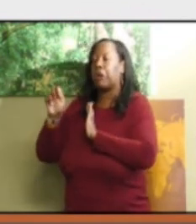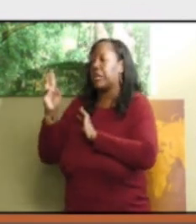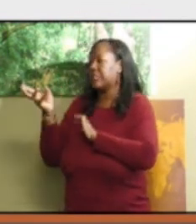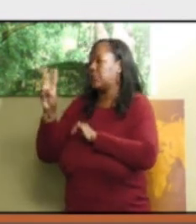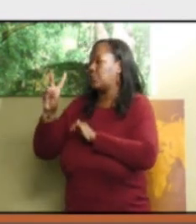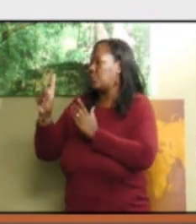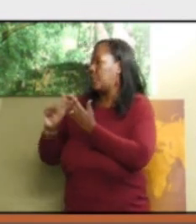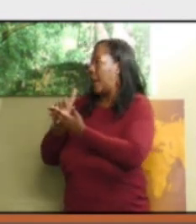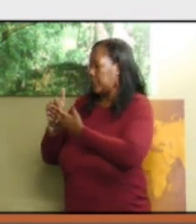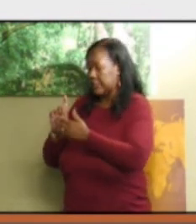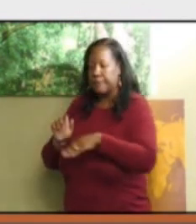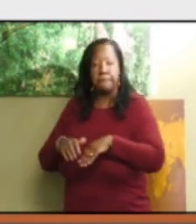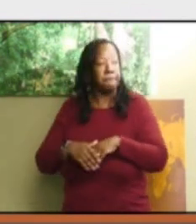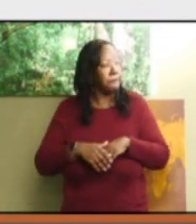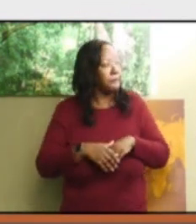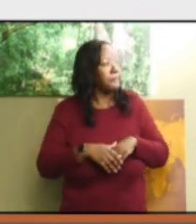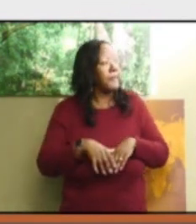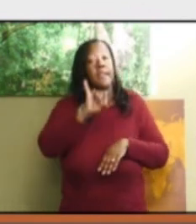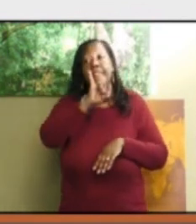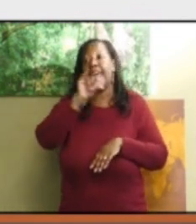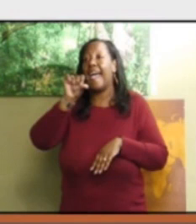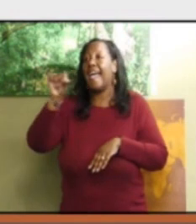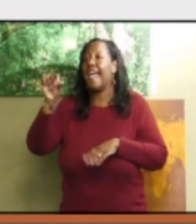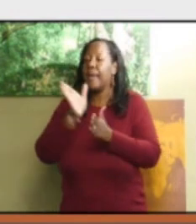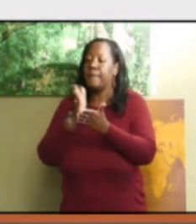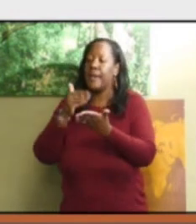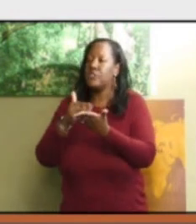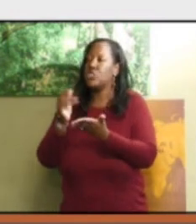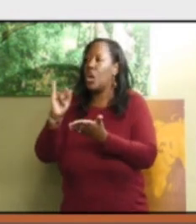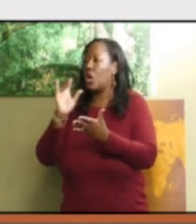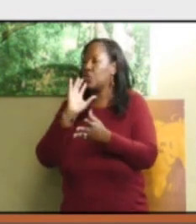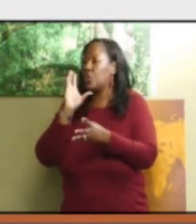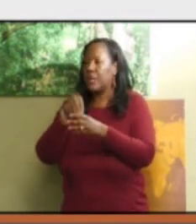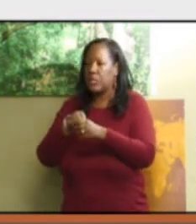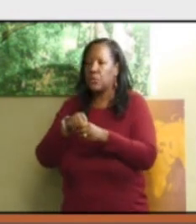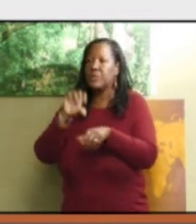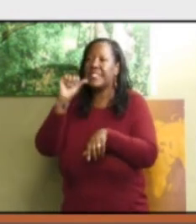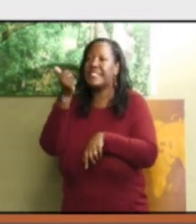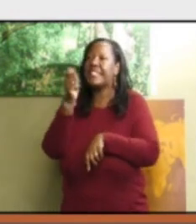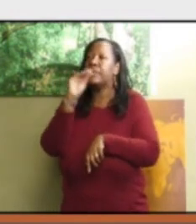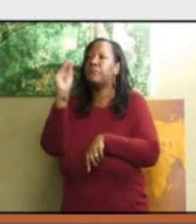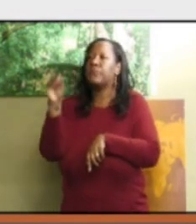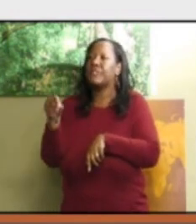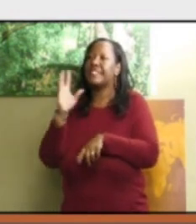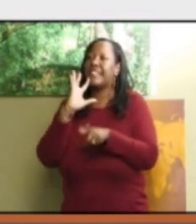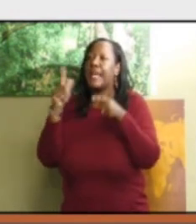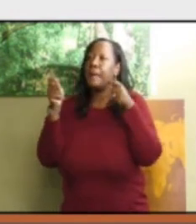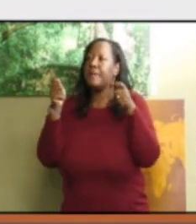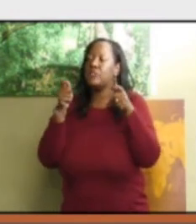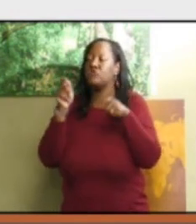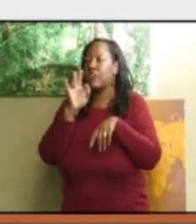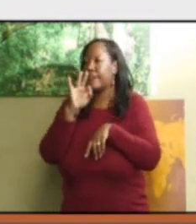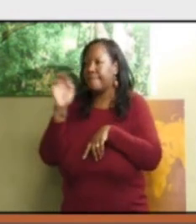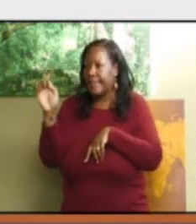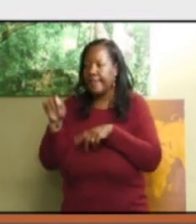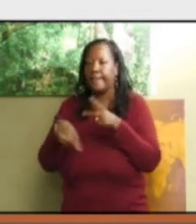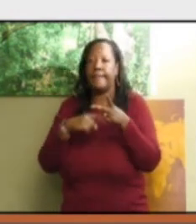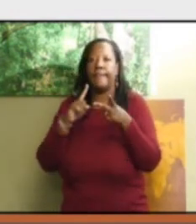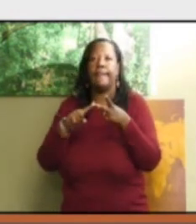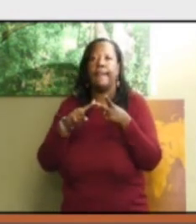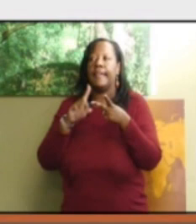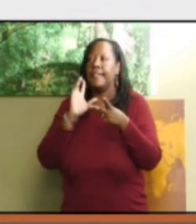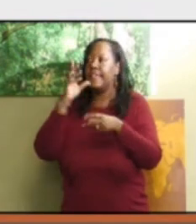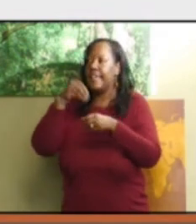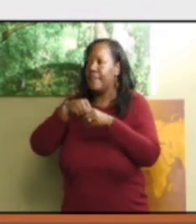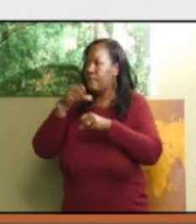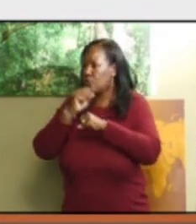The IA budget also includes a 10% administrative fee. It covers the infrastructure costs that